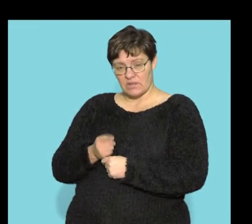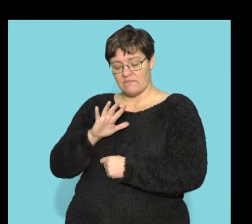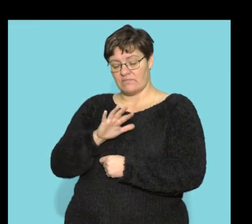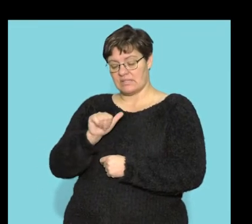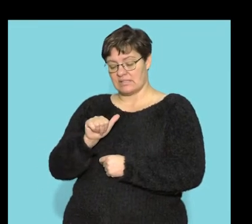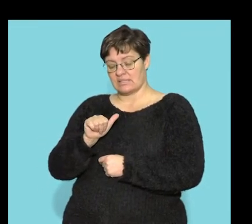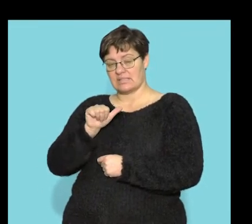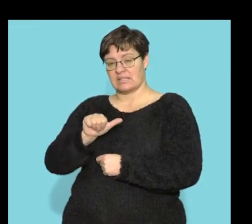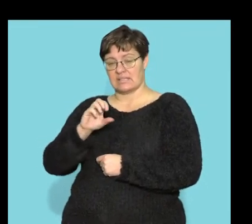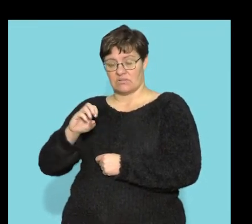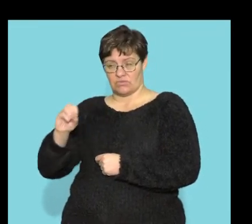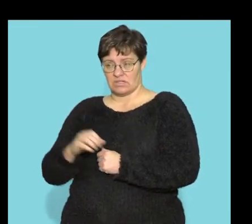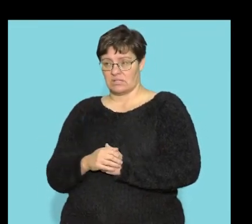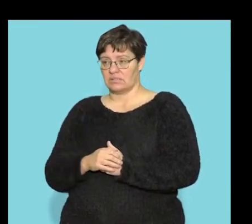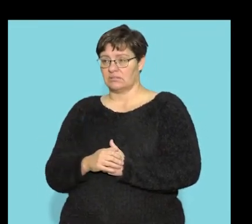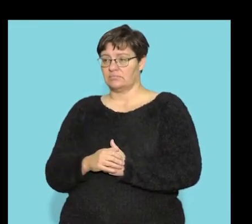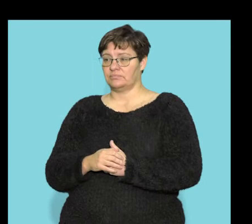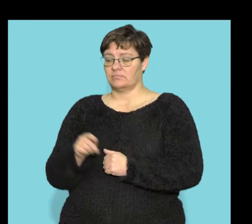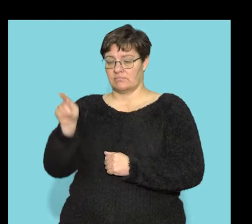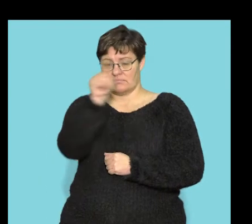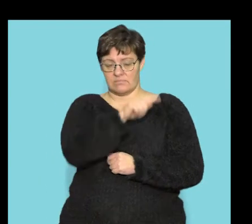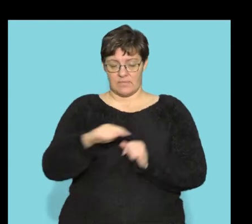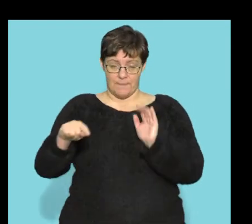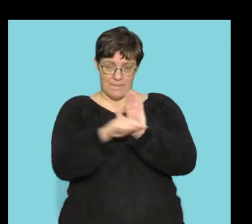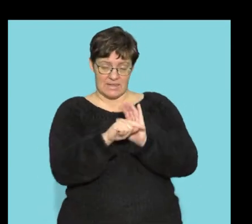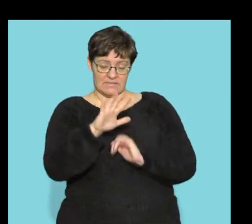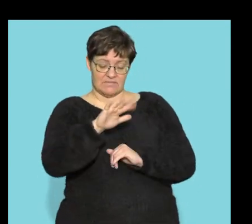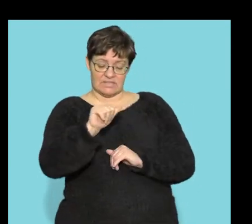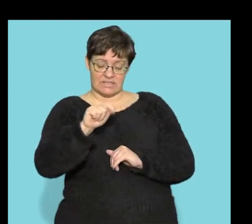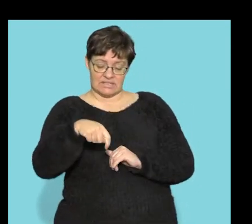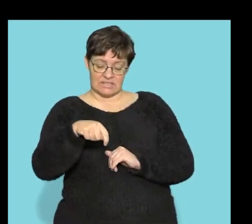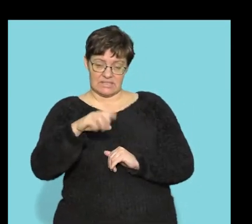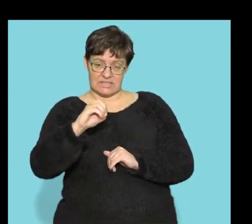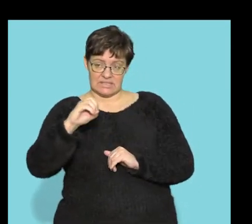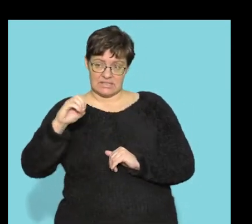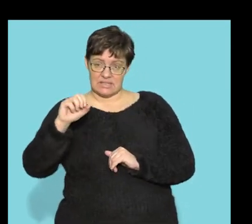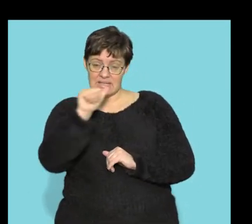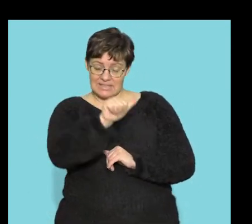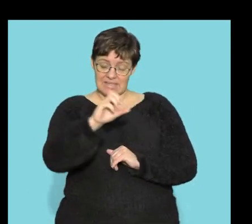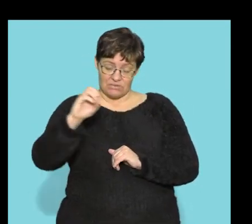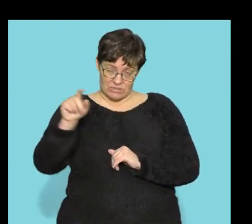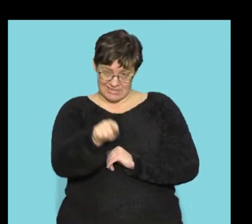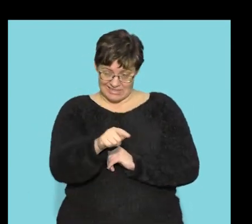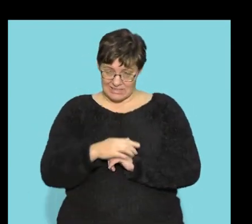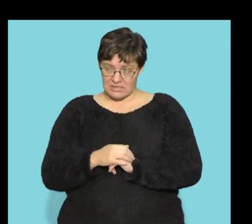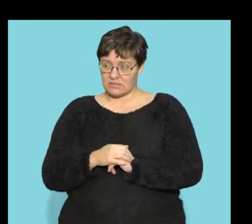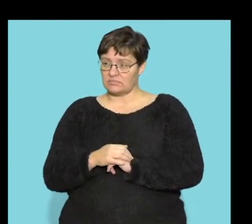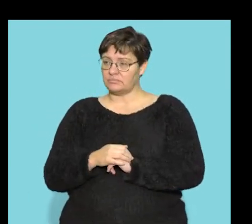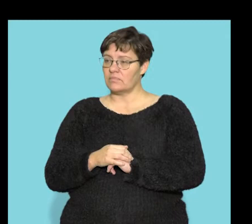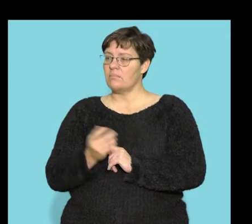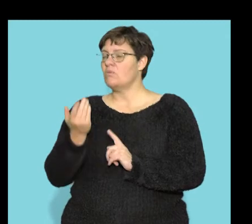56,600. Therefore, in my calculation, minus 56,600. I'm going to explain that just now. Let me show you what we're doing